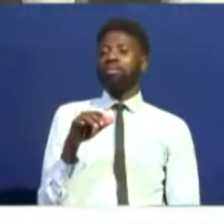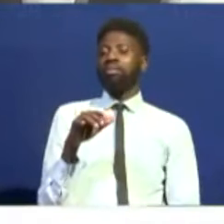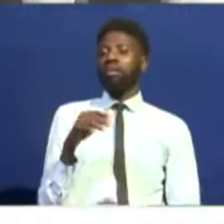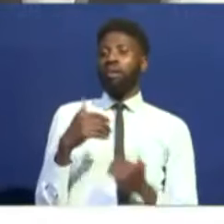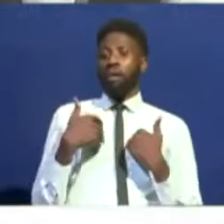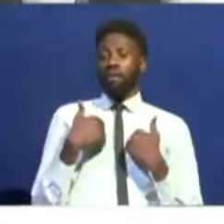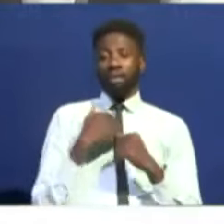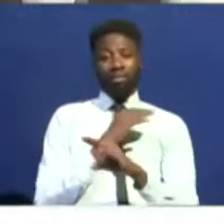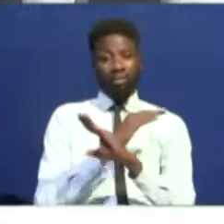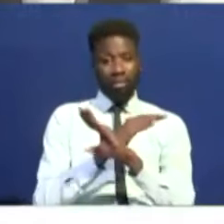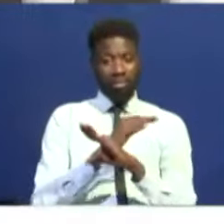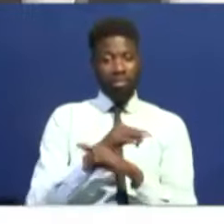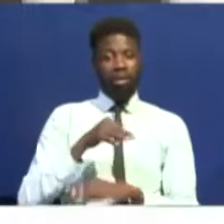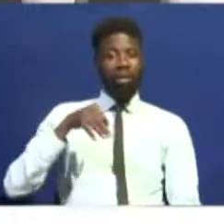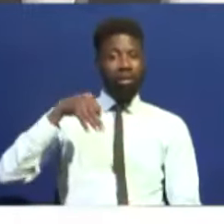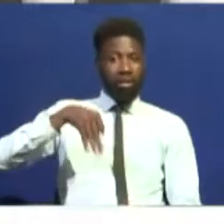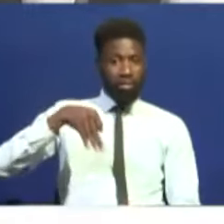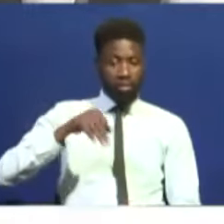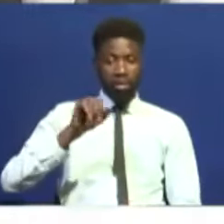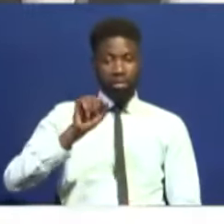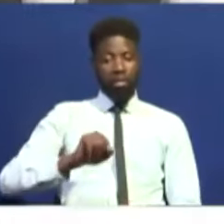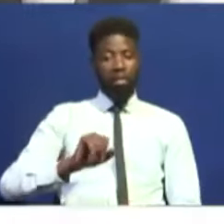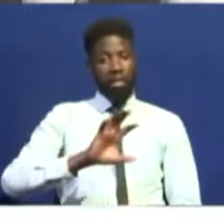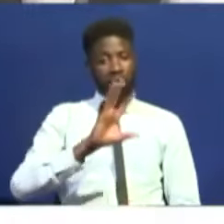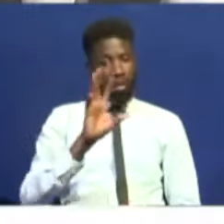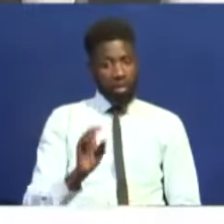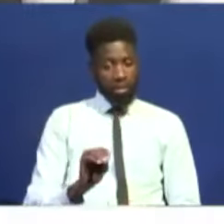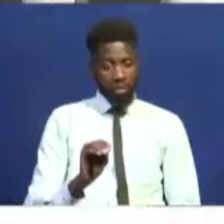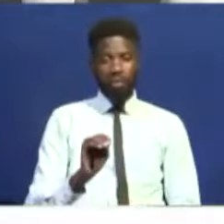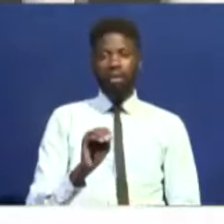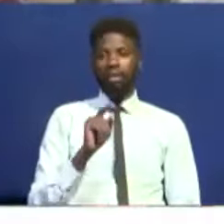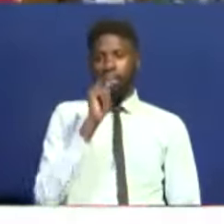South Africa, Tanzania, Uganda, and Zimbabwe.